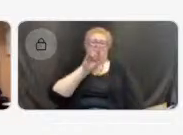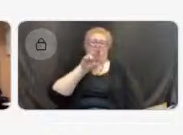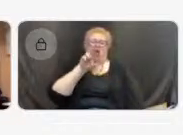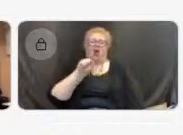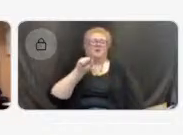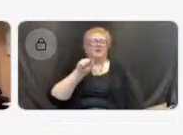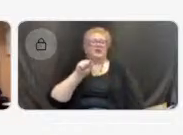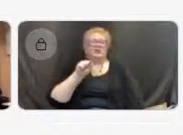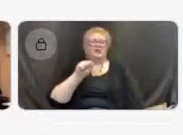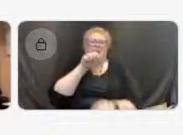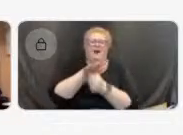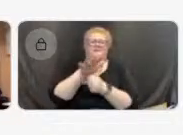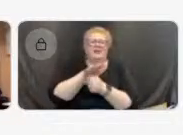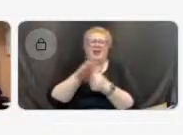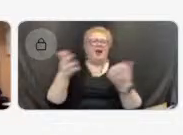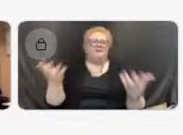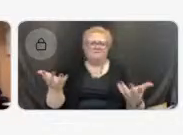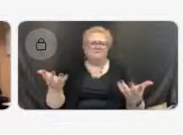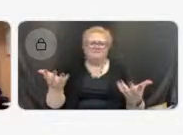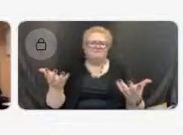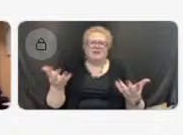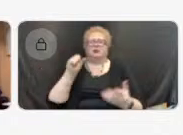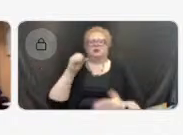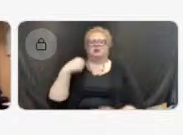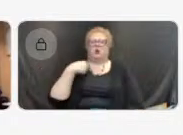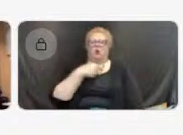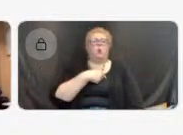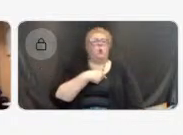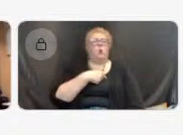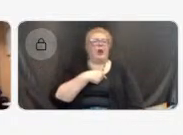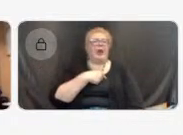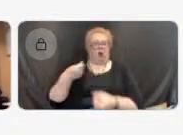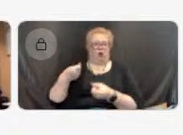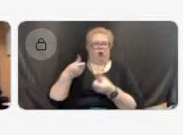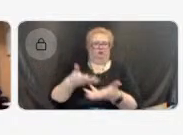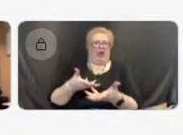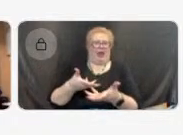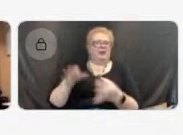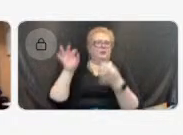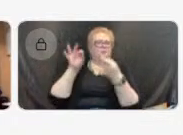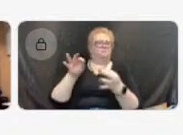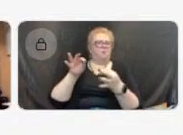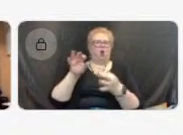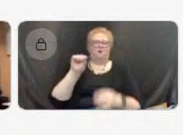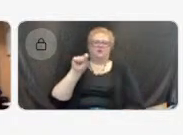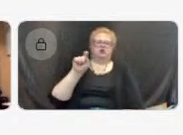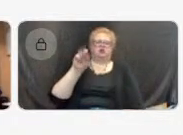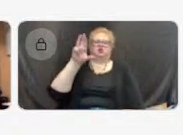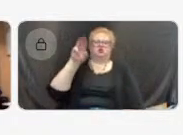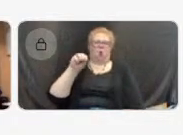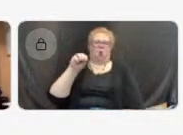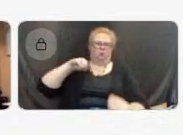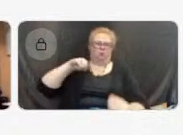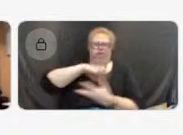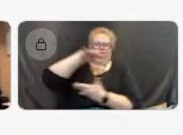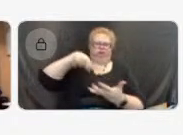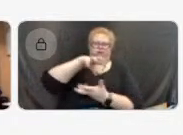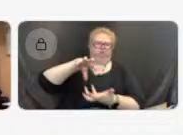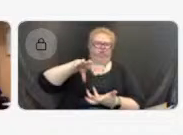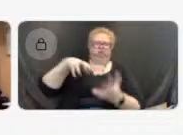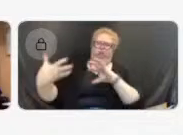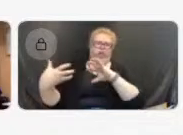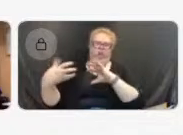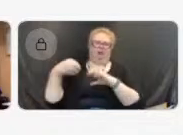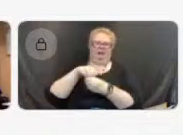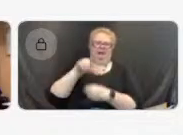These developers are creating the perfect storm for the city of Little Rock if the Planning Commission and the City Board continue to keep